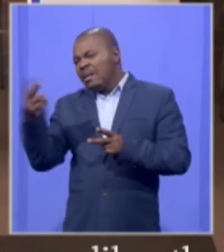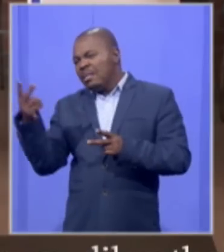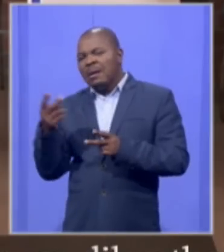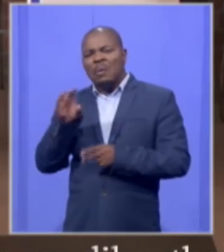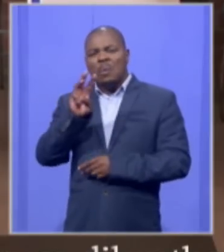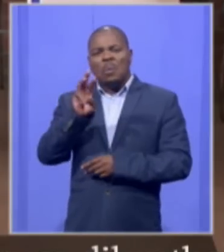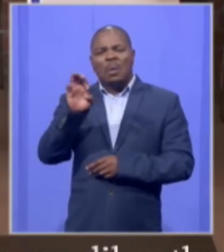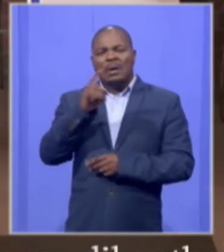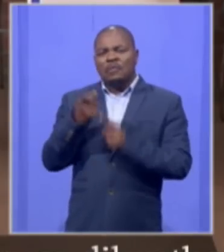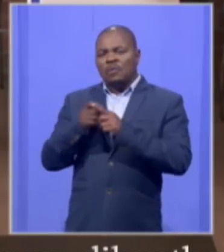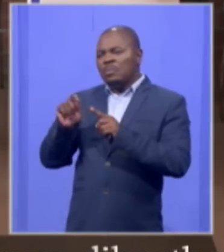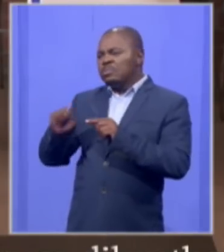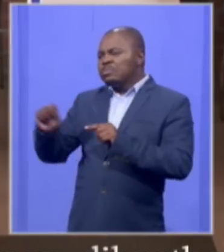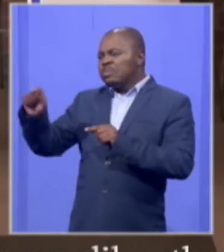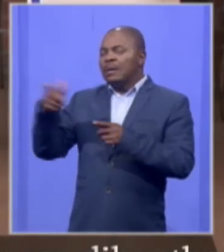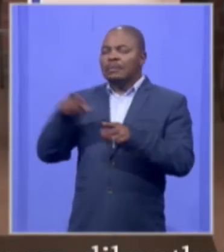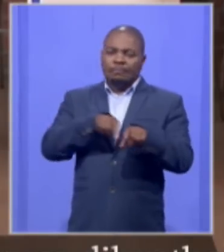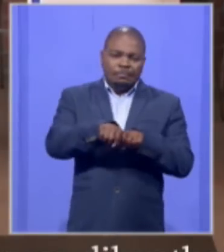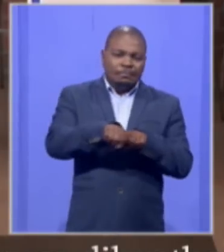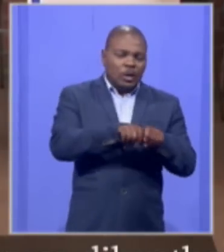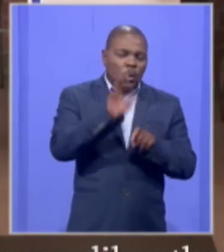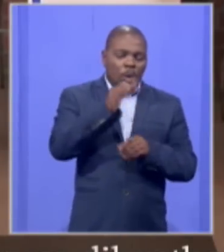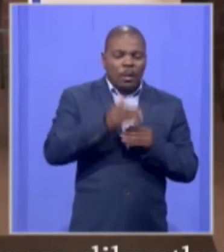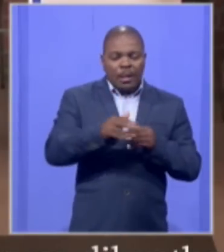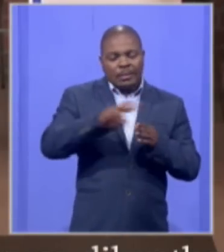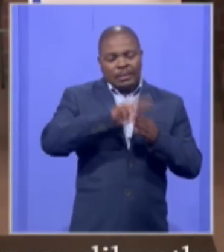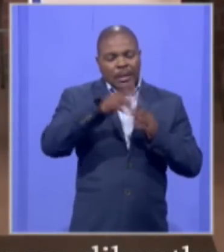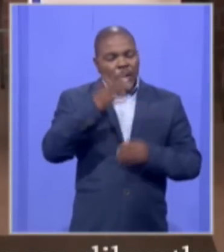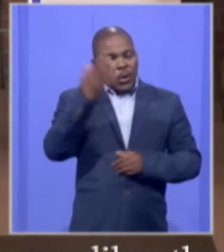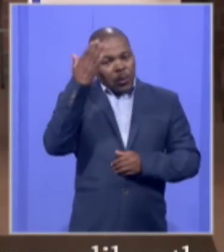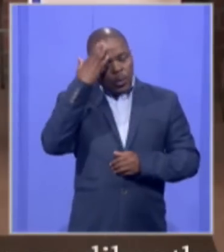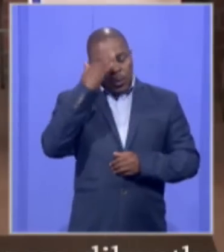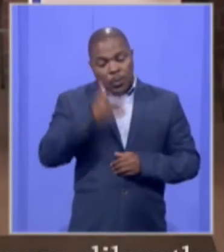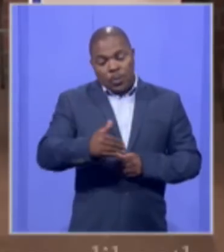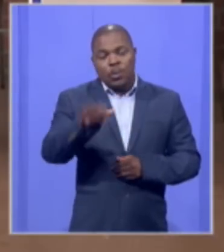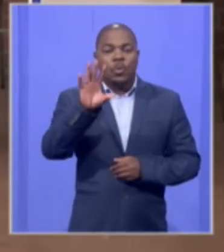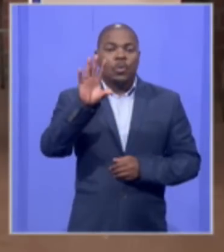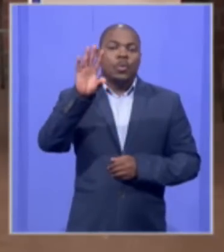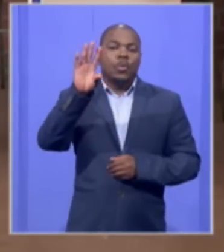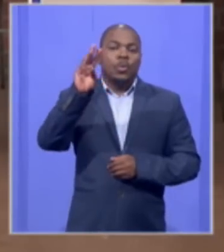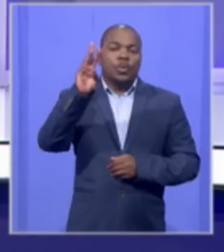di phenkgišanelwago ba tla tseba gore molekgotla wa bona ke mang ka Labone.